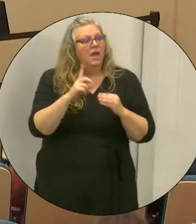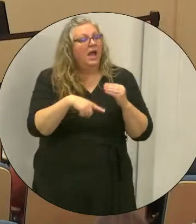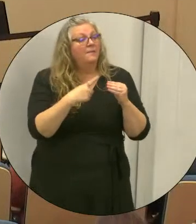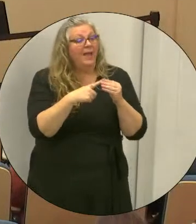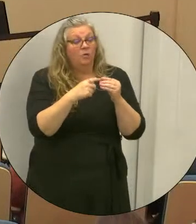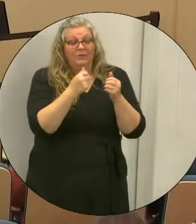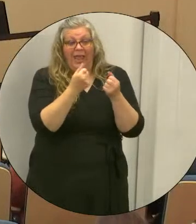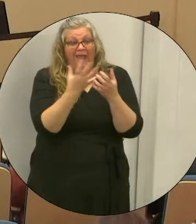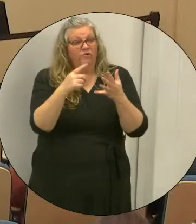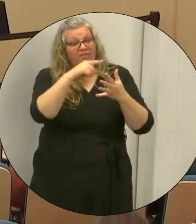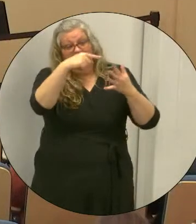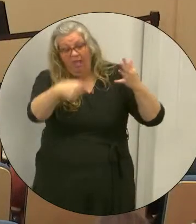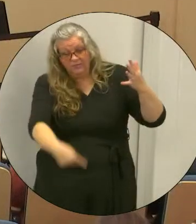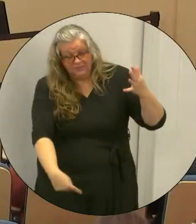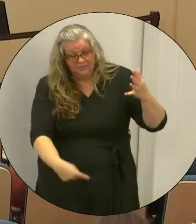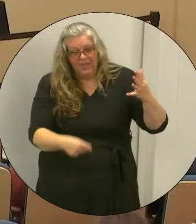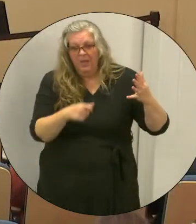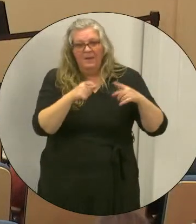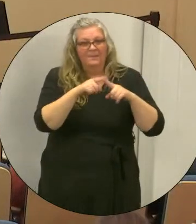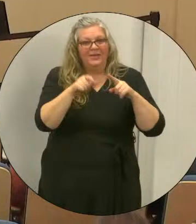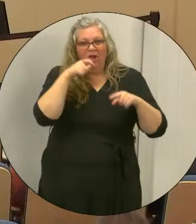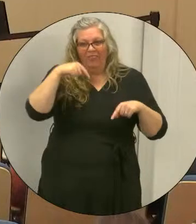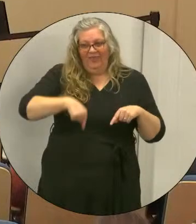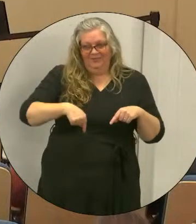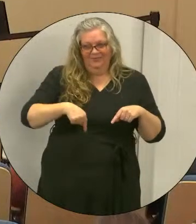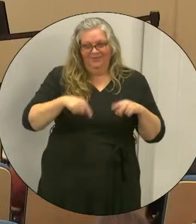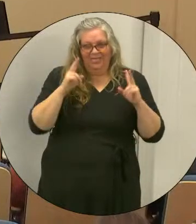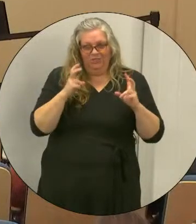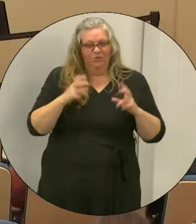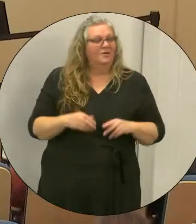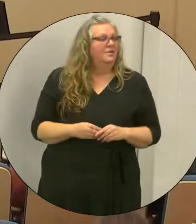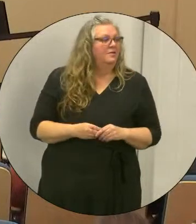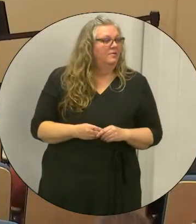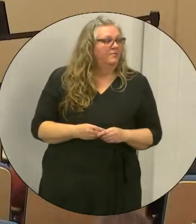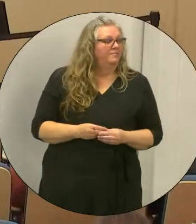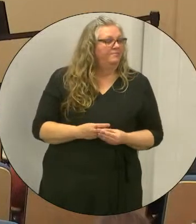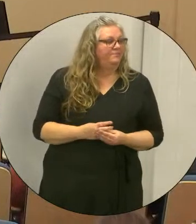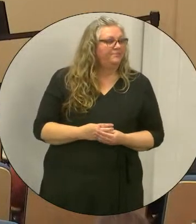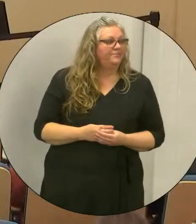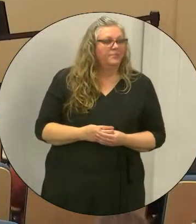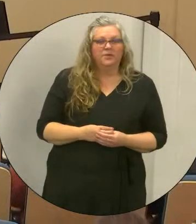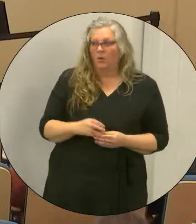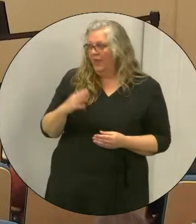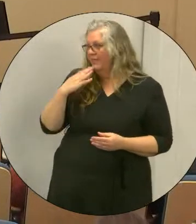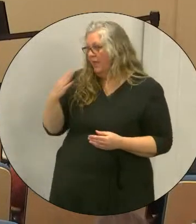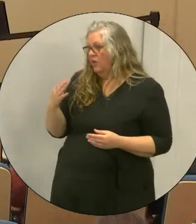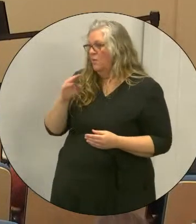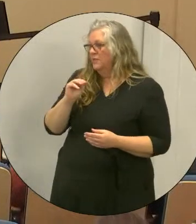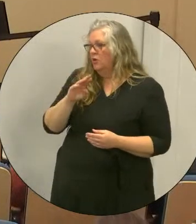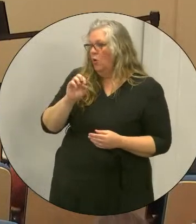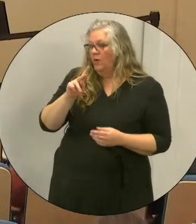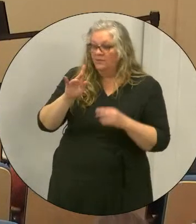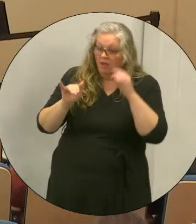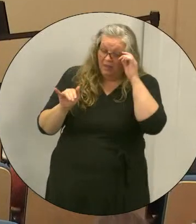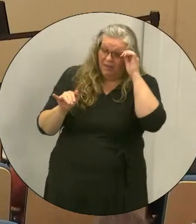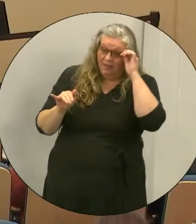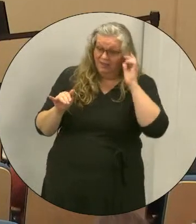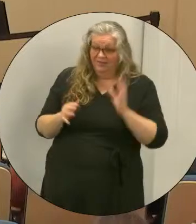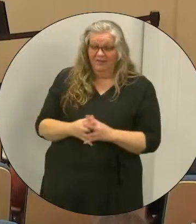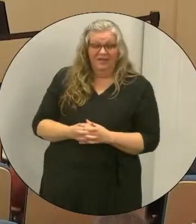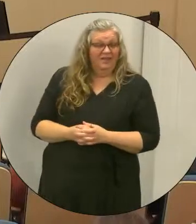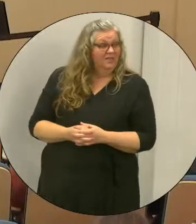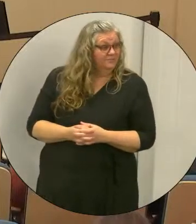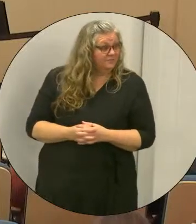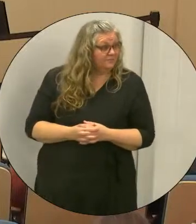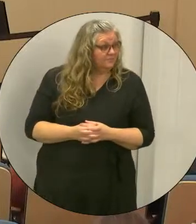this. Okay. I asked for that. Thank you, Mr. Okazaki. I appreciate your patience. Thank